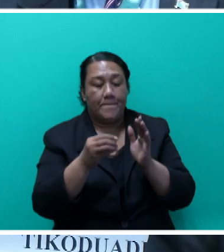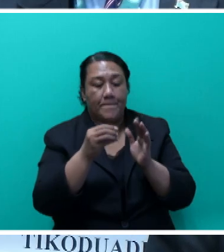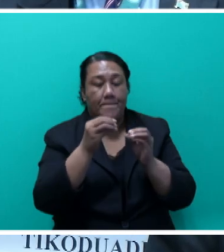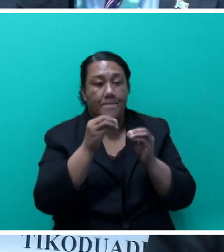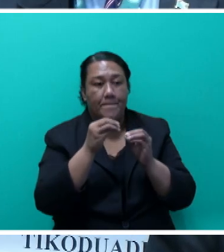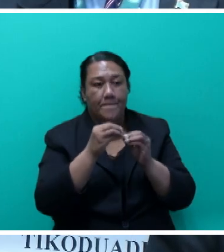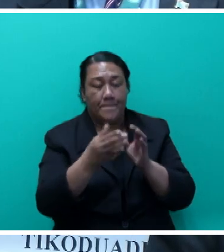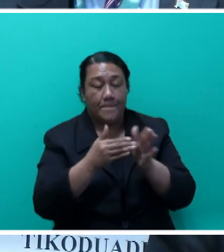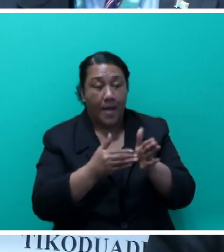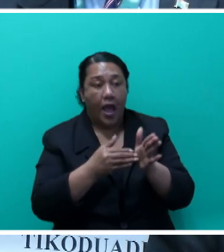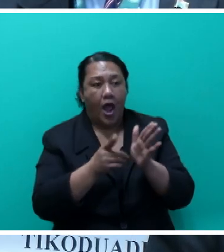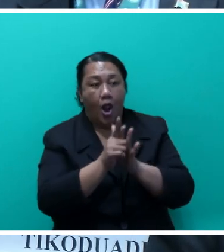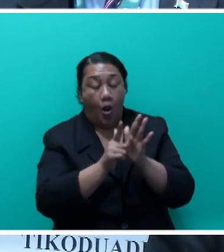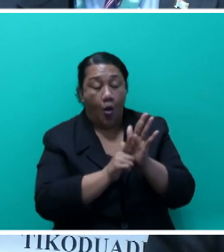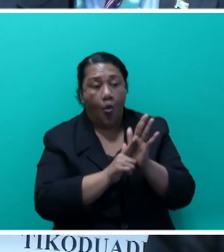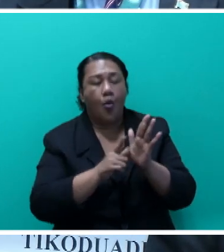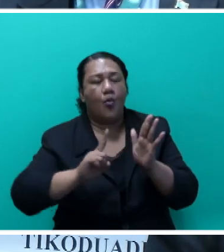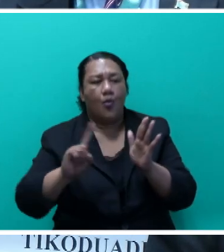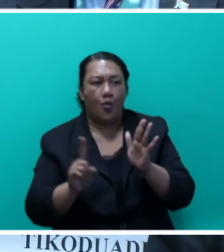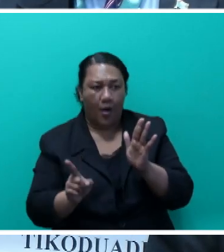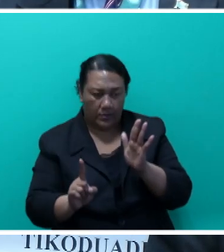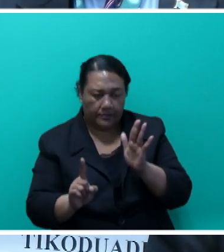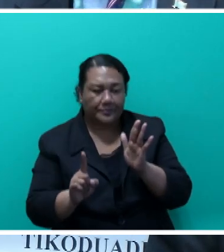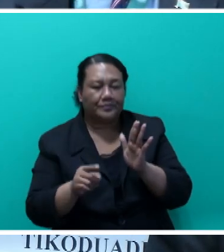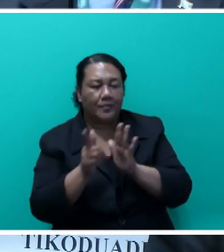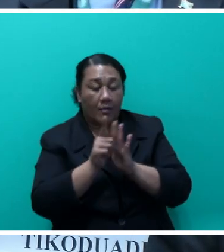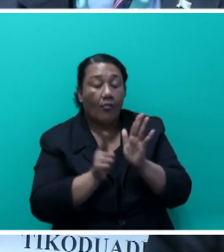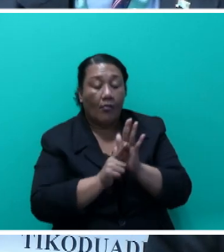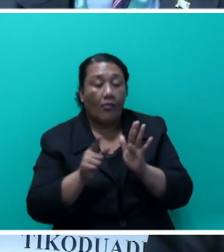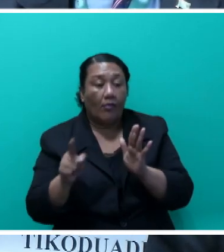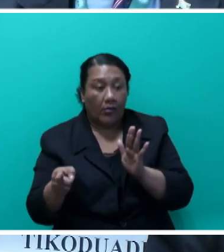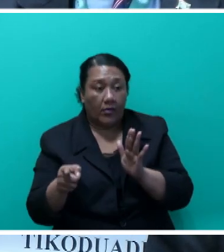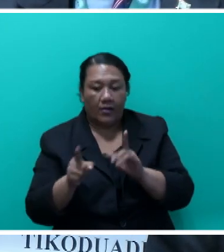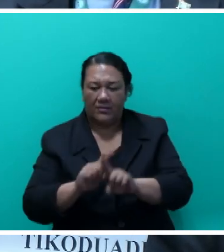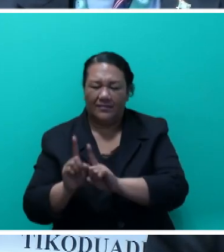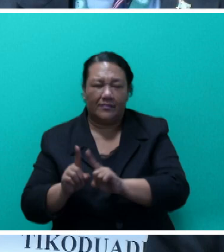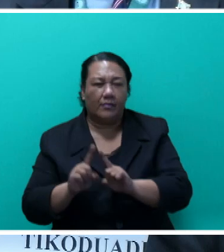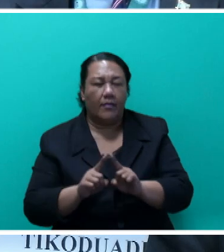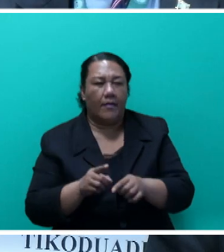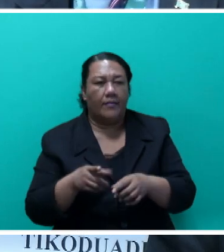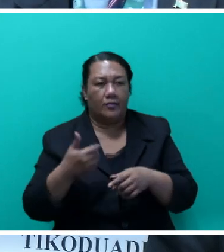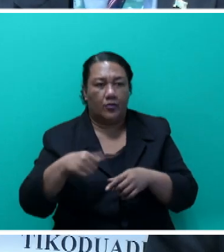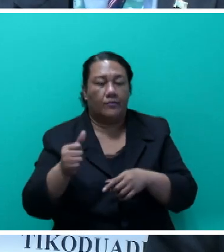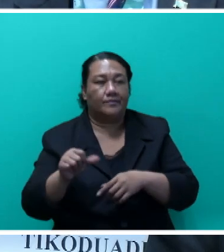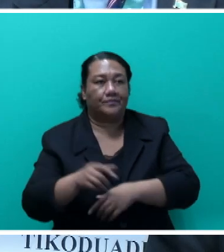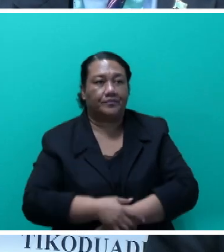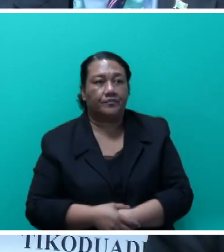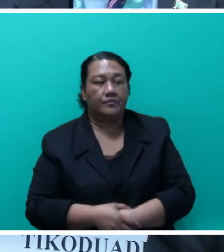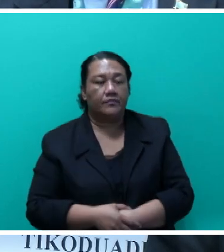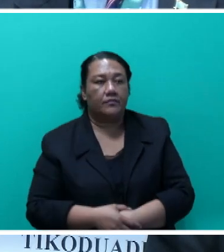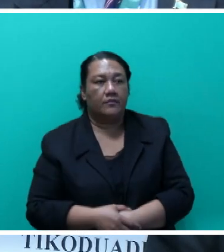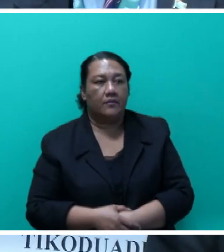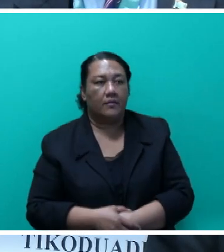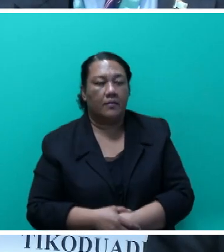period. Mr. Speaker, sir, the Ministry, along with Sugar Research and FSC, is leaving no stones